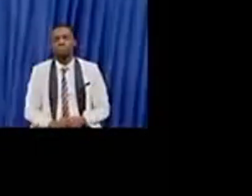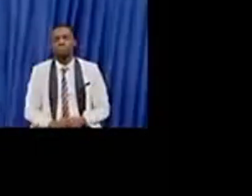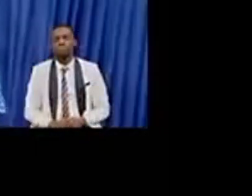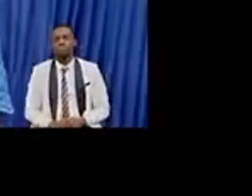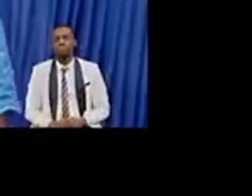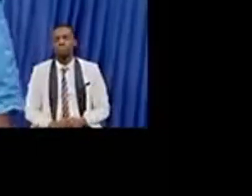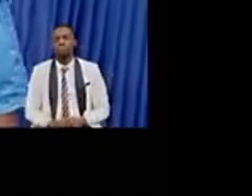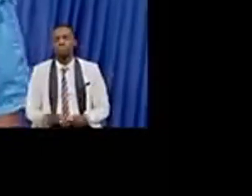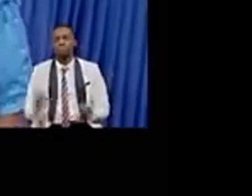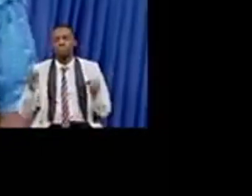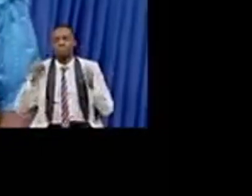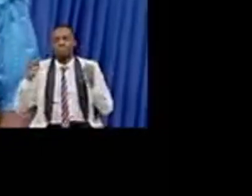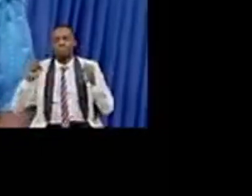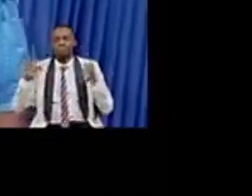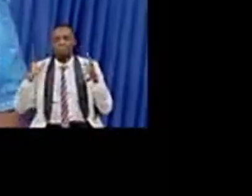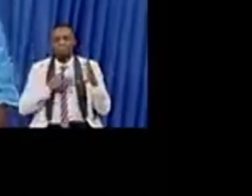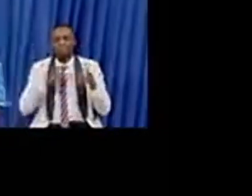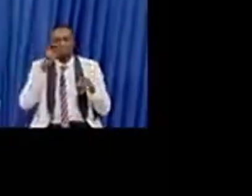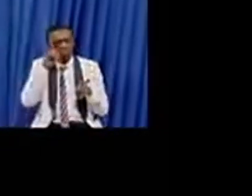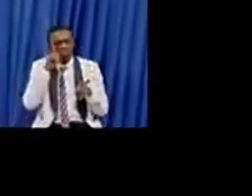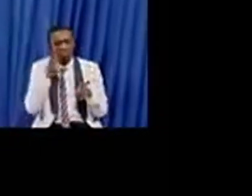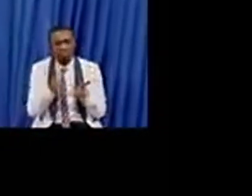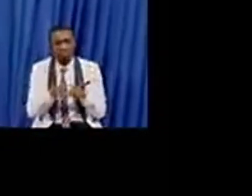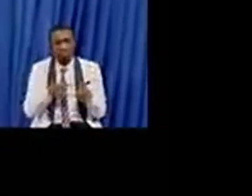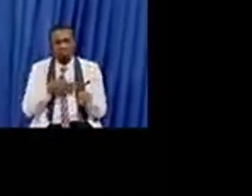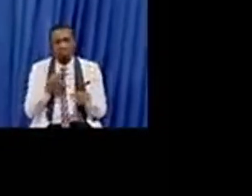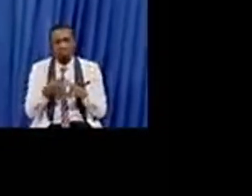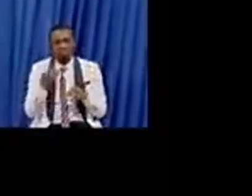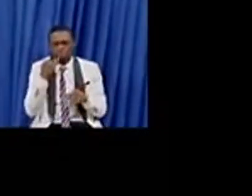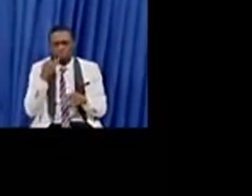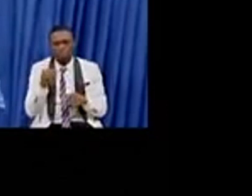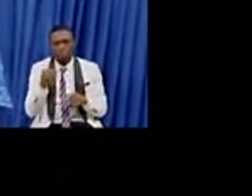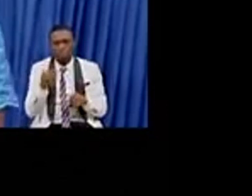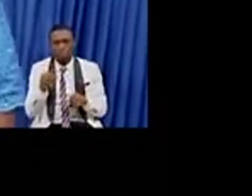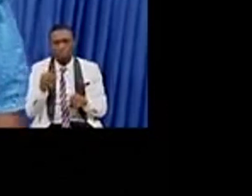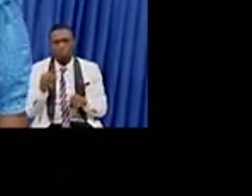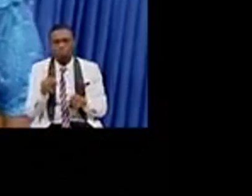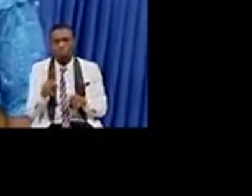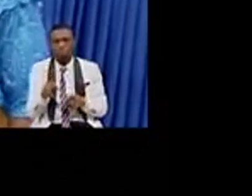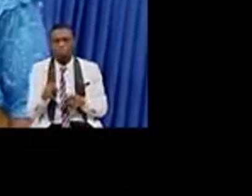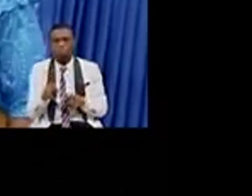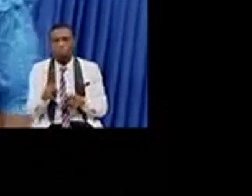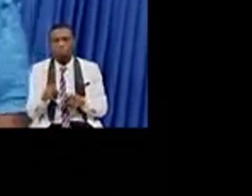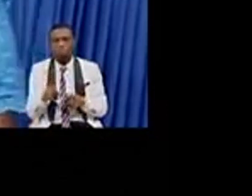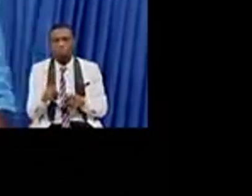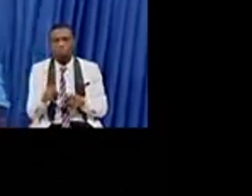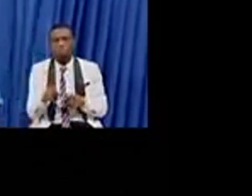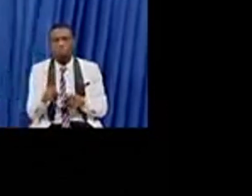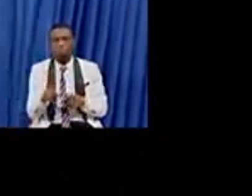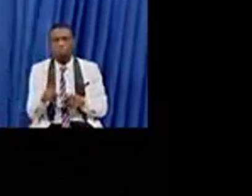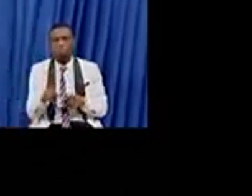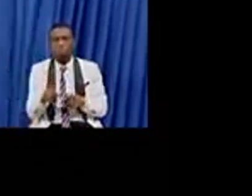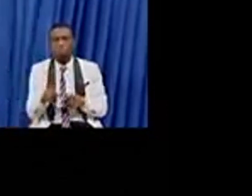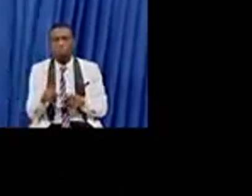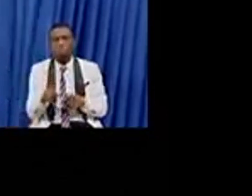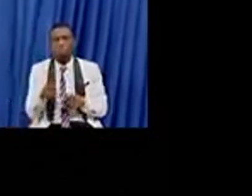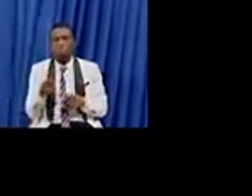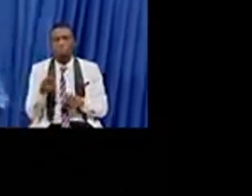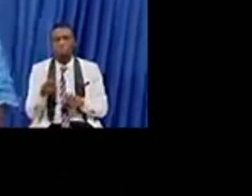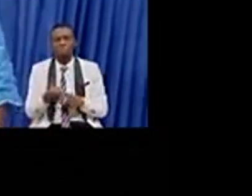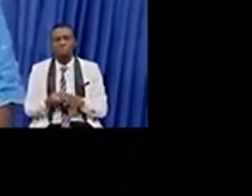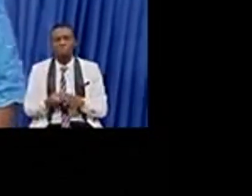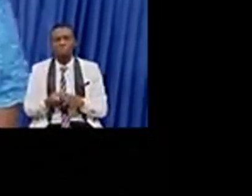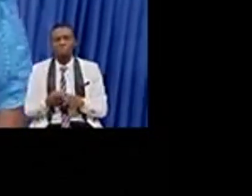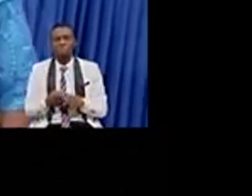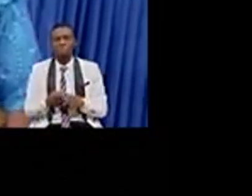My brethren, my name is Losiba from Adoloriji. So I want to